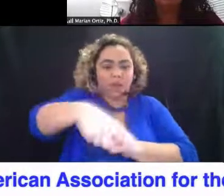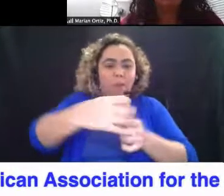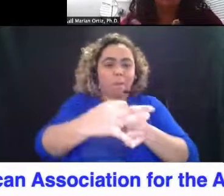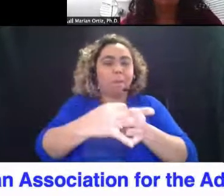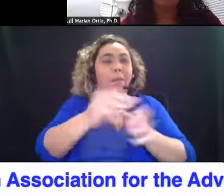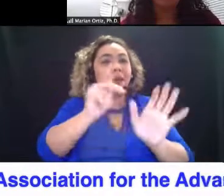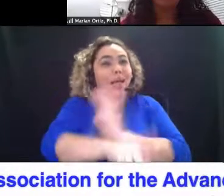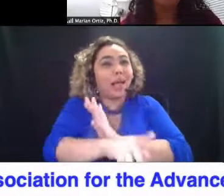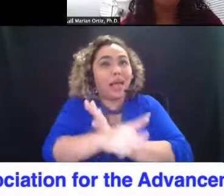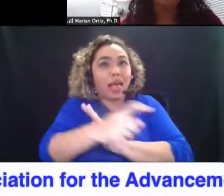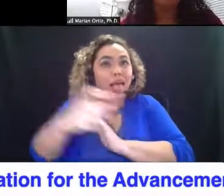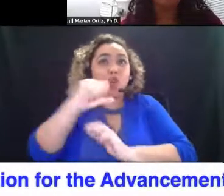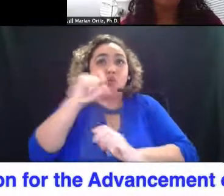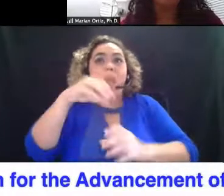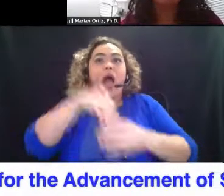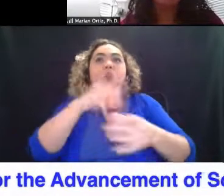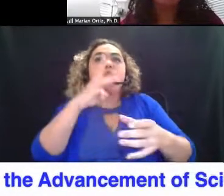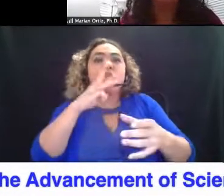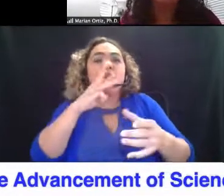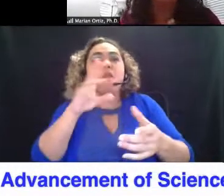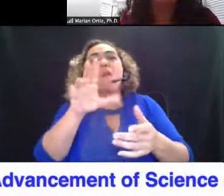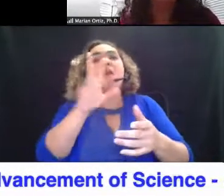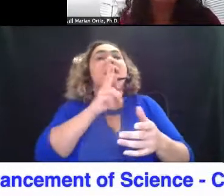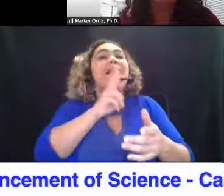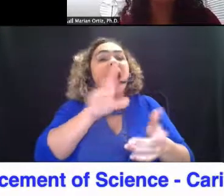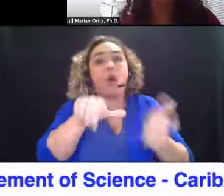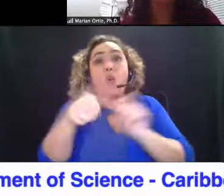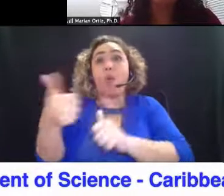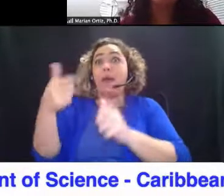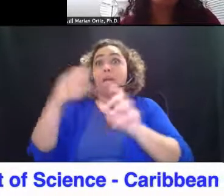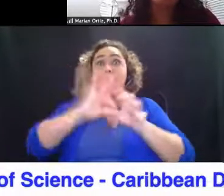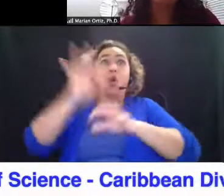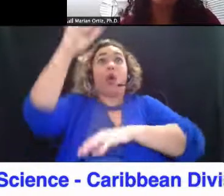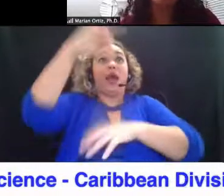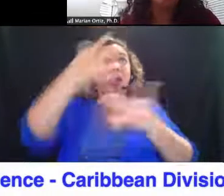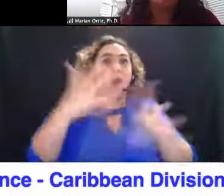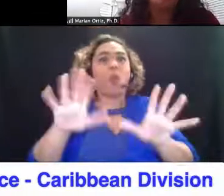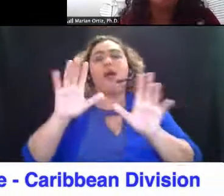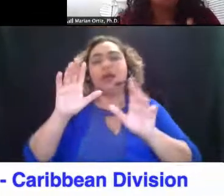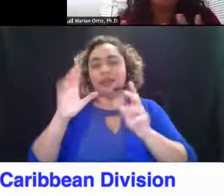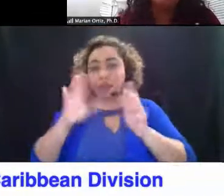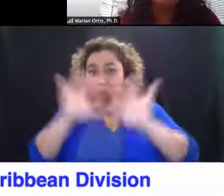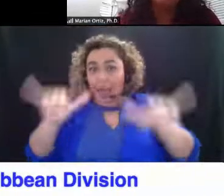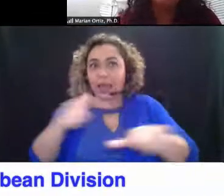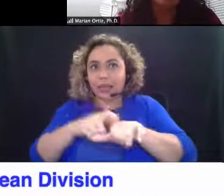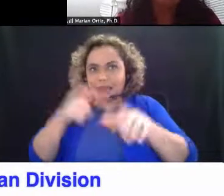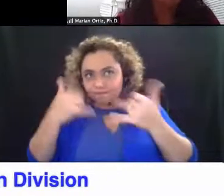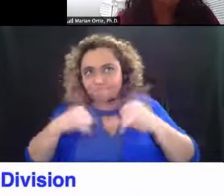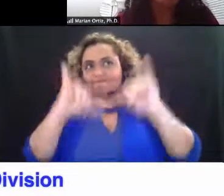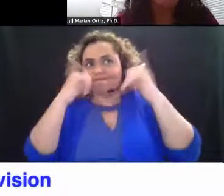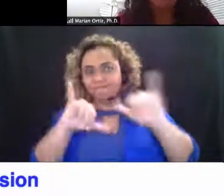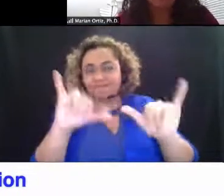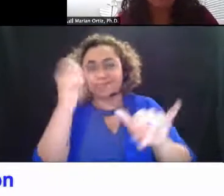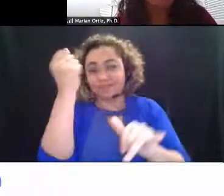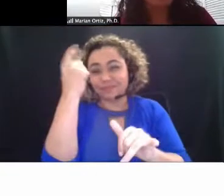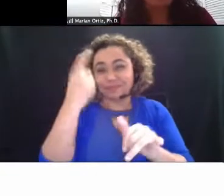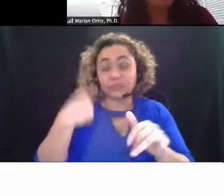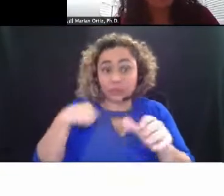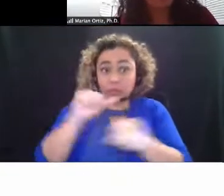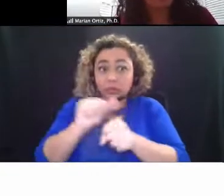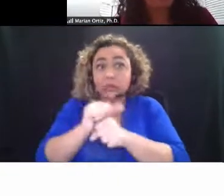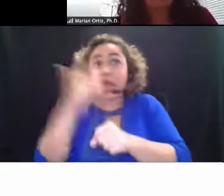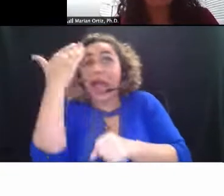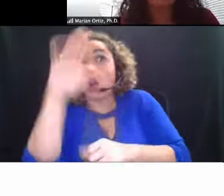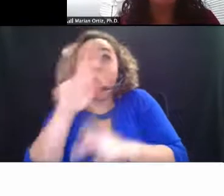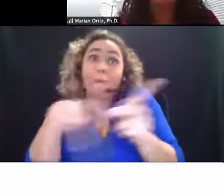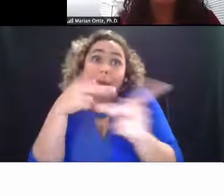the mosquitoes with Wolbachia as positive things that we are doing at the same time. I guess that has been, I don't know if it's working, if it's not